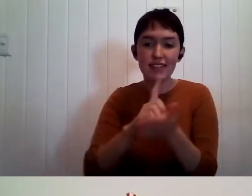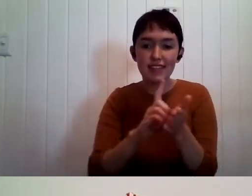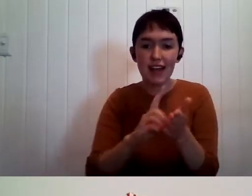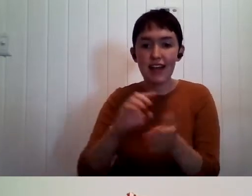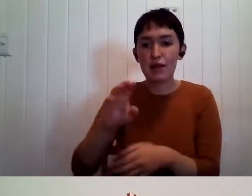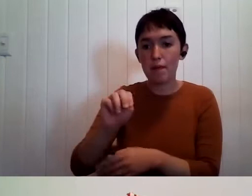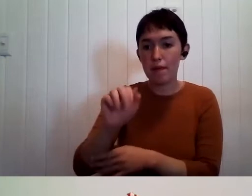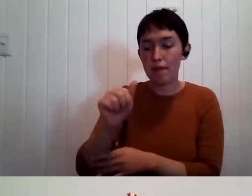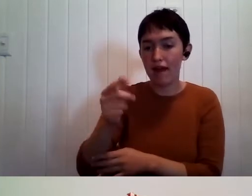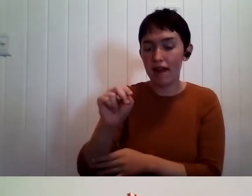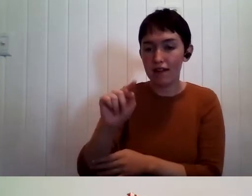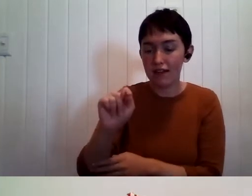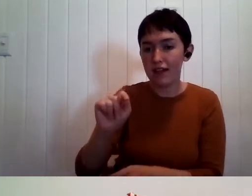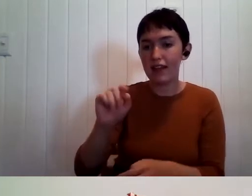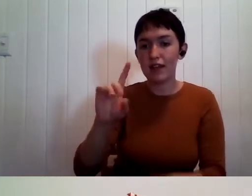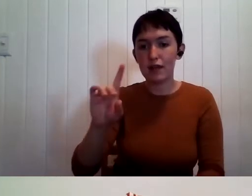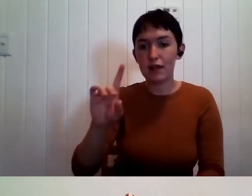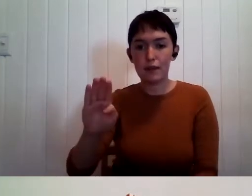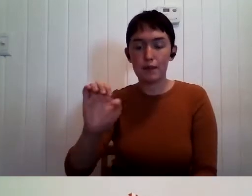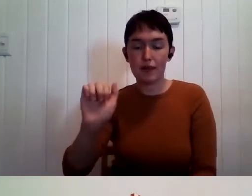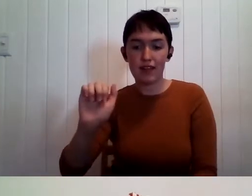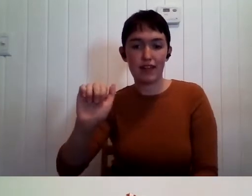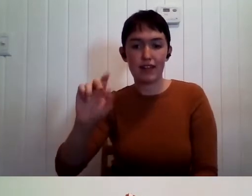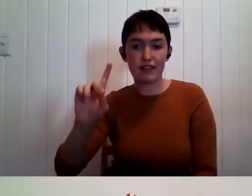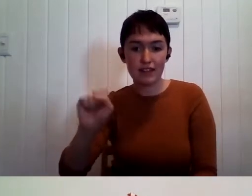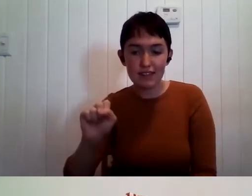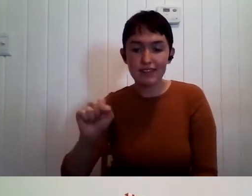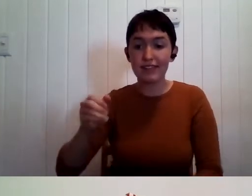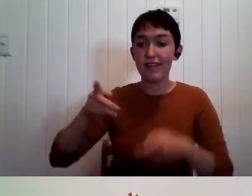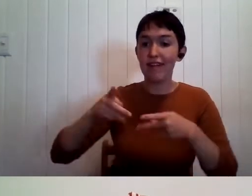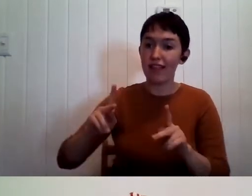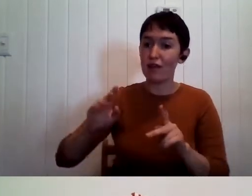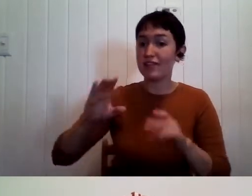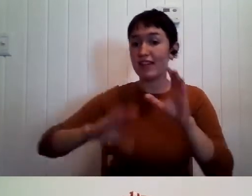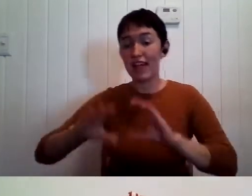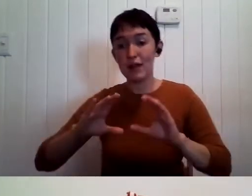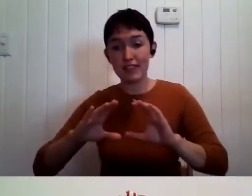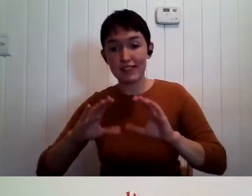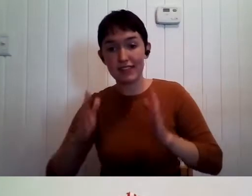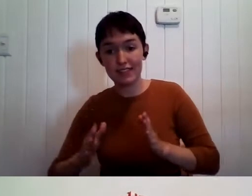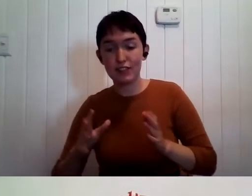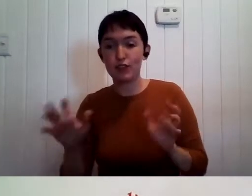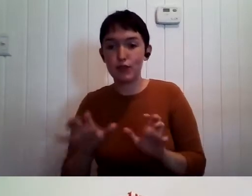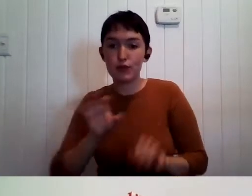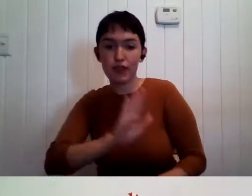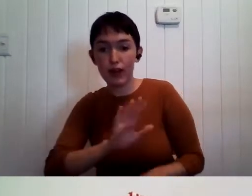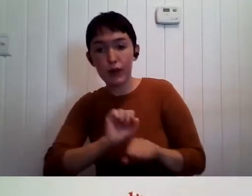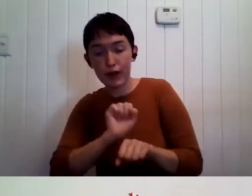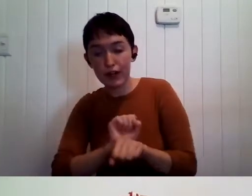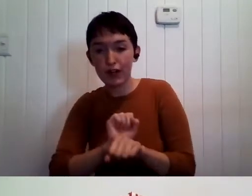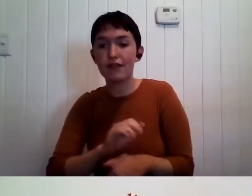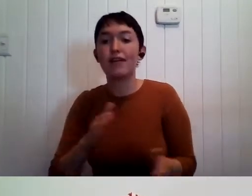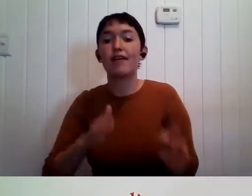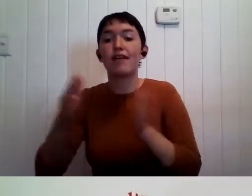that allow the chemists to do the work that allows the biologists to get the answer. So it's, like I said, it's super